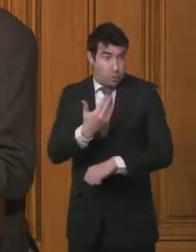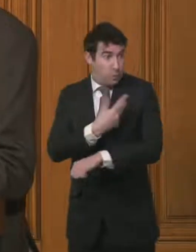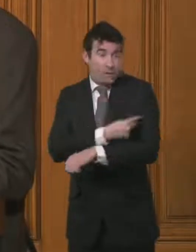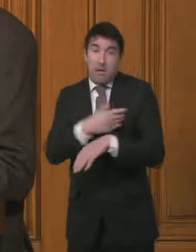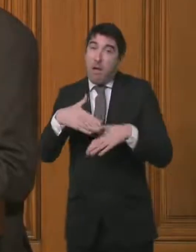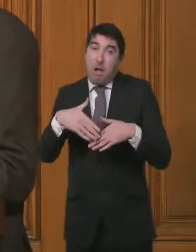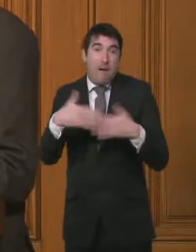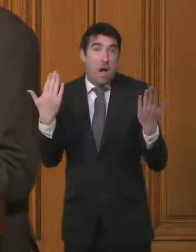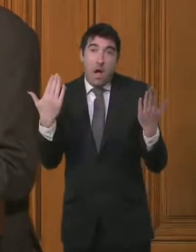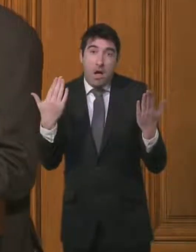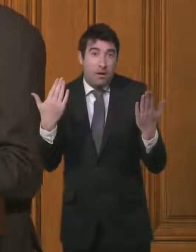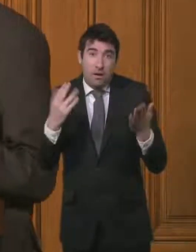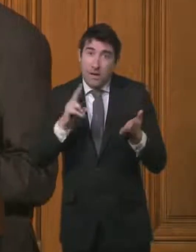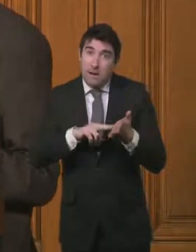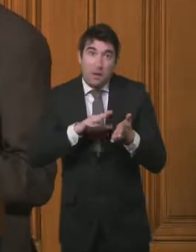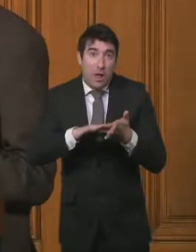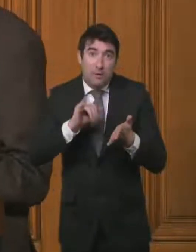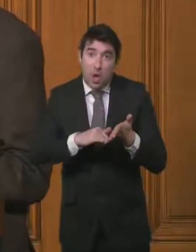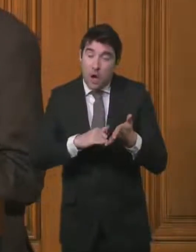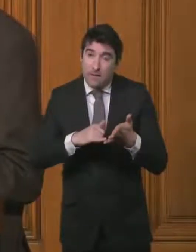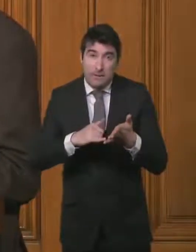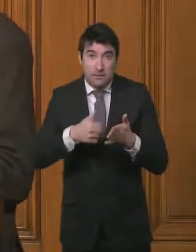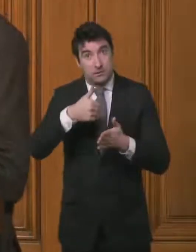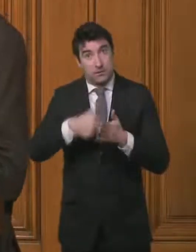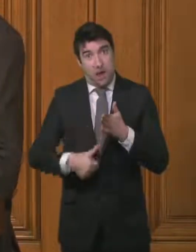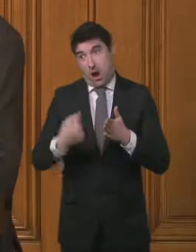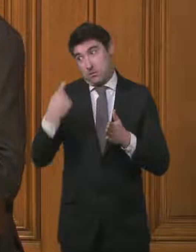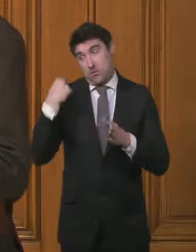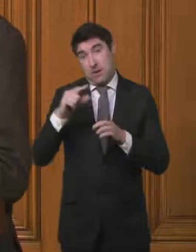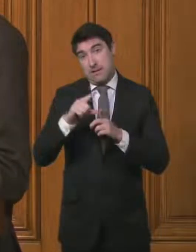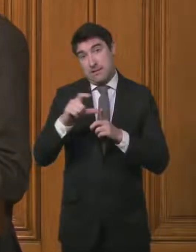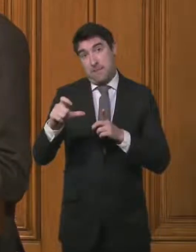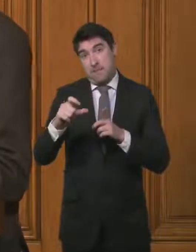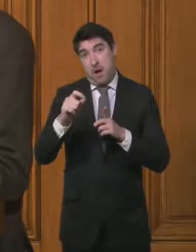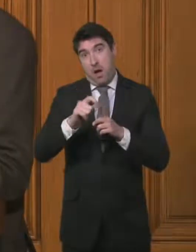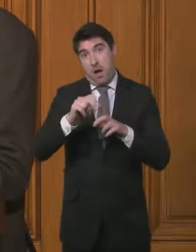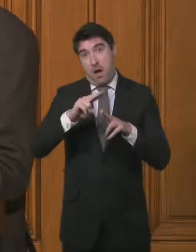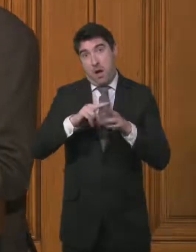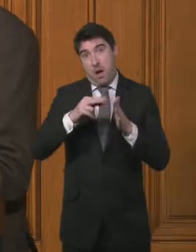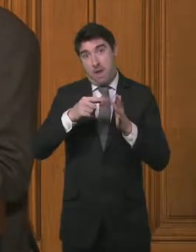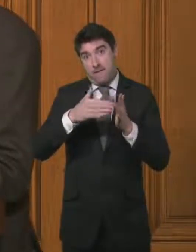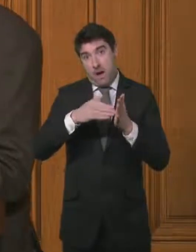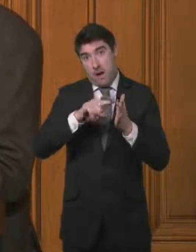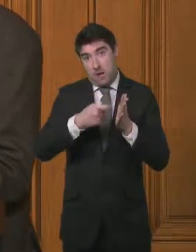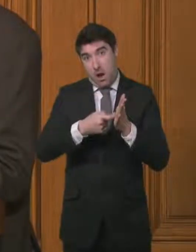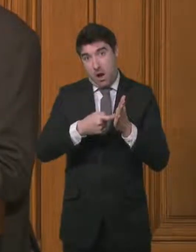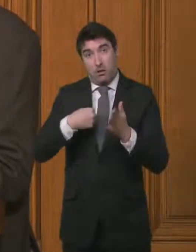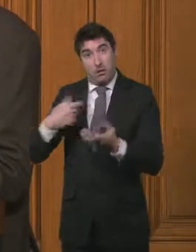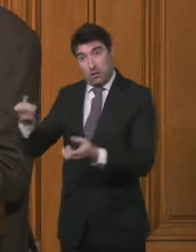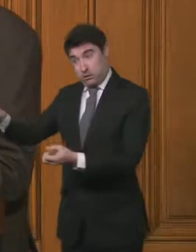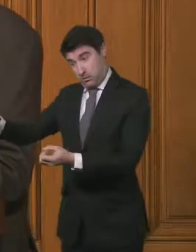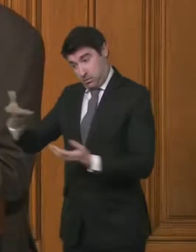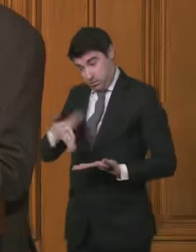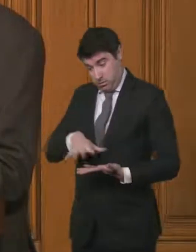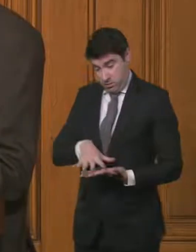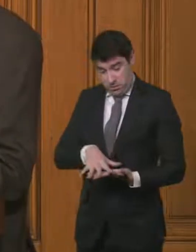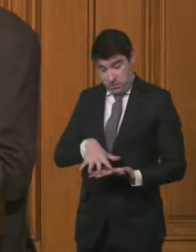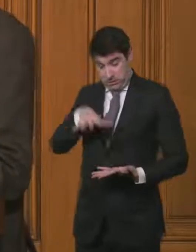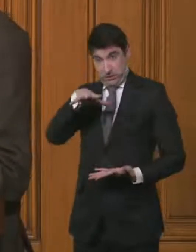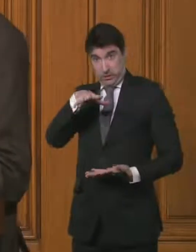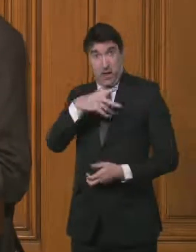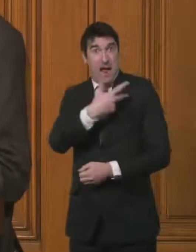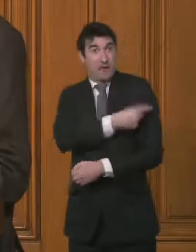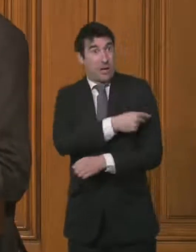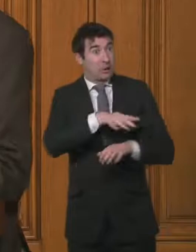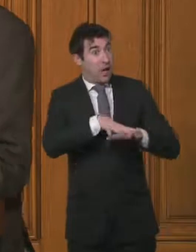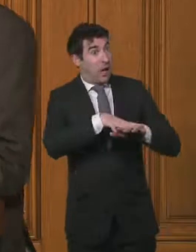Pfizer vaccine rollout, which we knew would be based on limited supplies as we go towards the end of the year. And as you know,